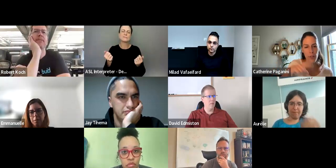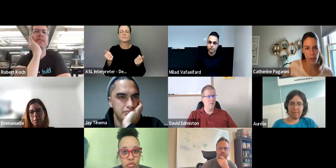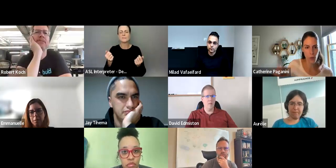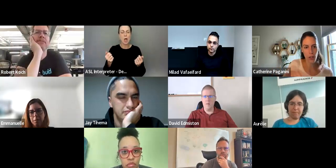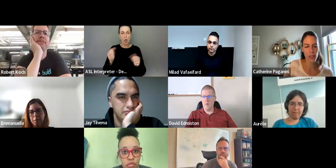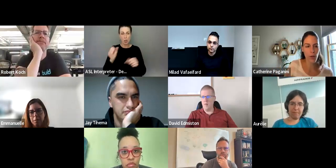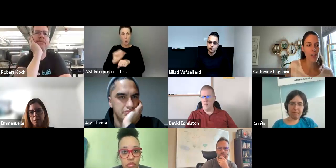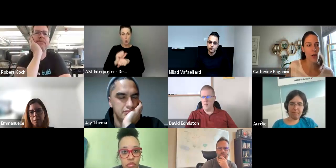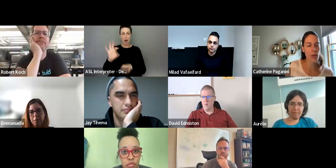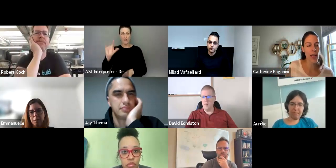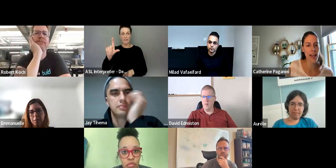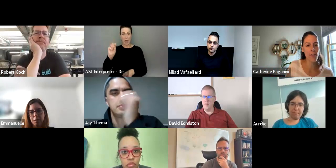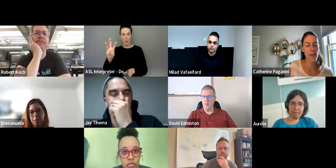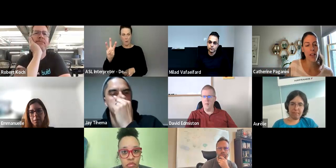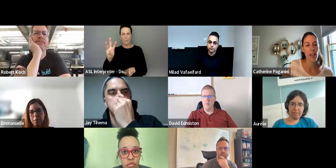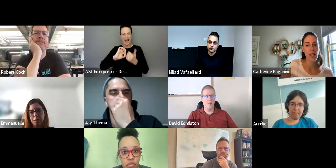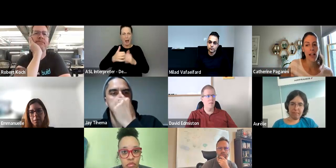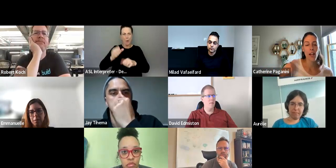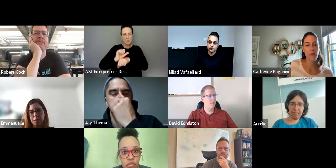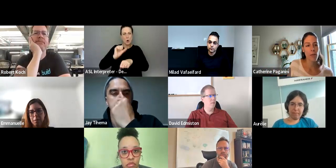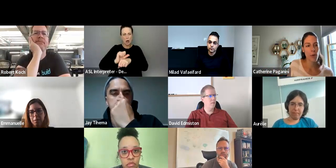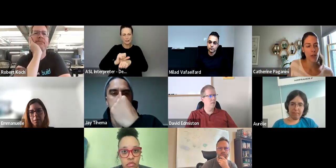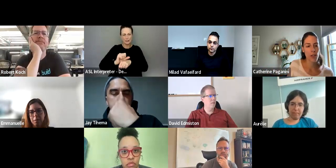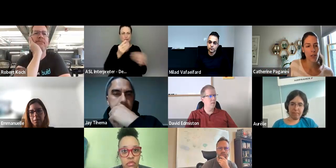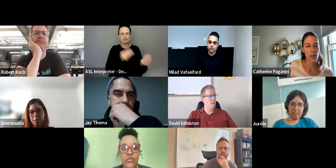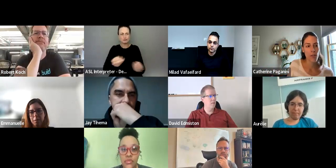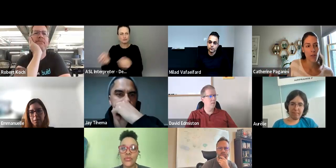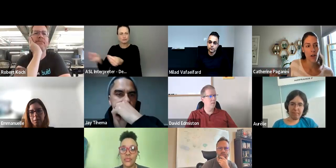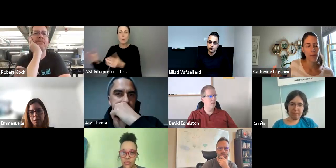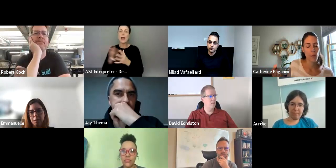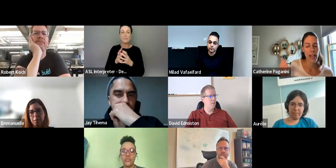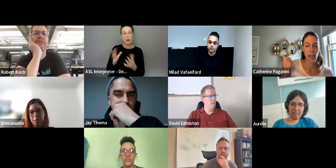the workflow works, right? So we have a lot of input